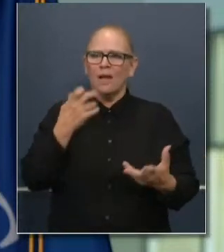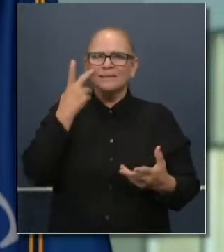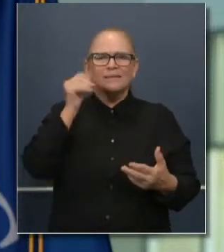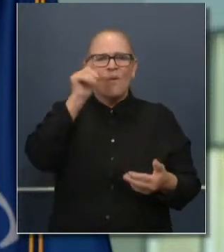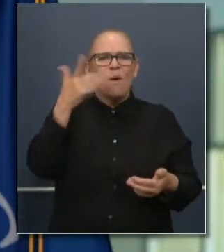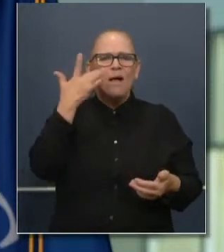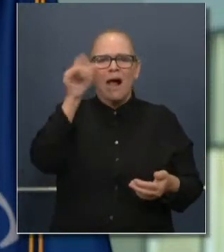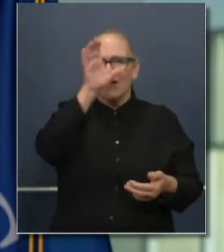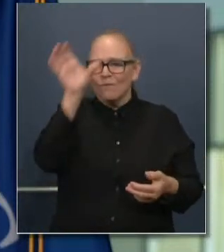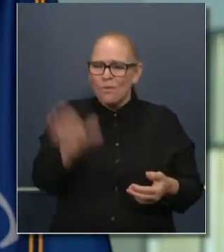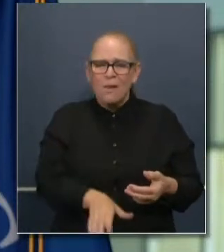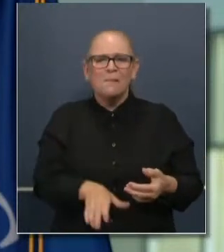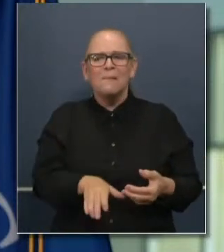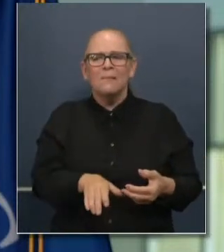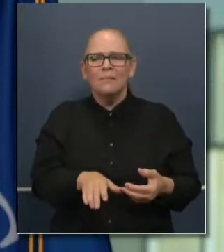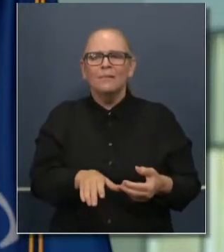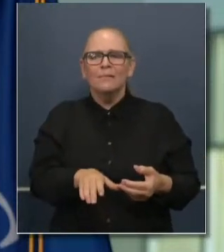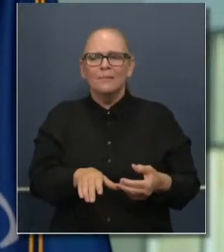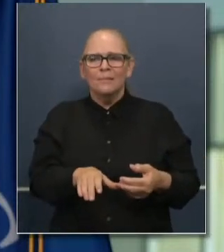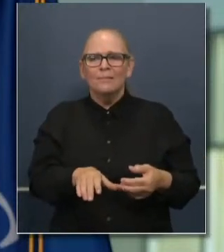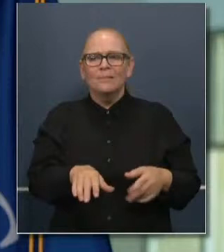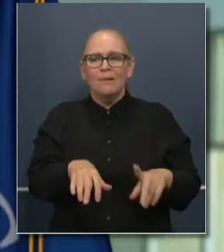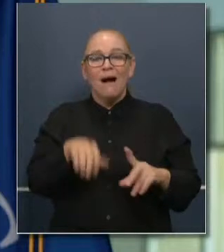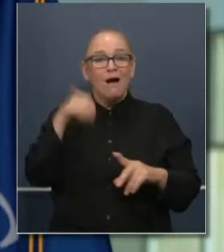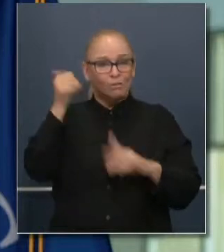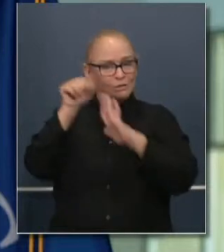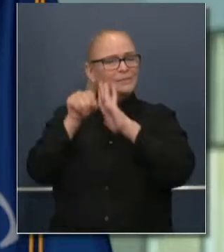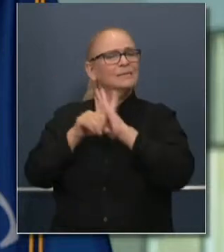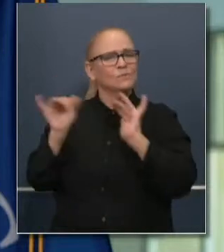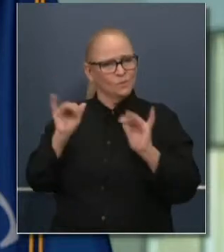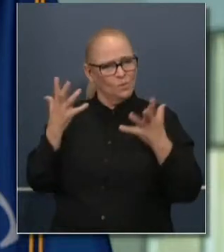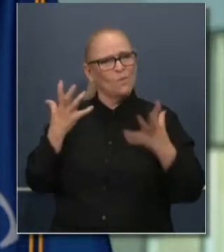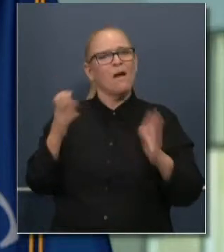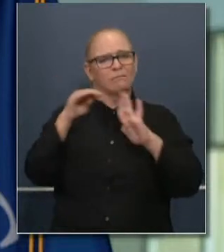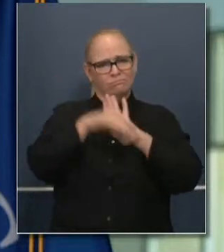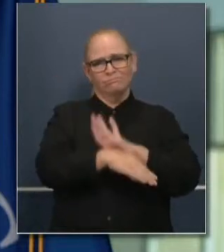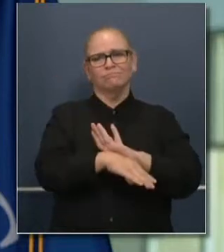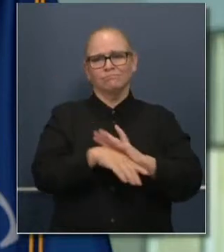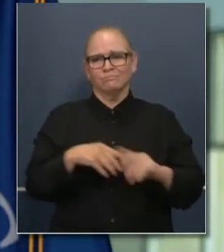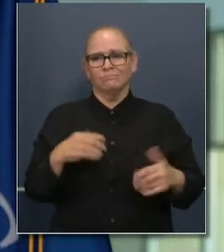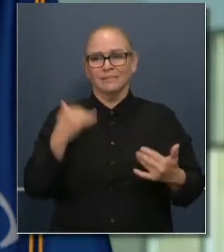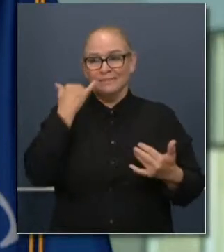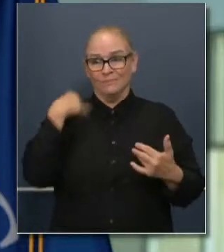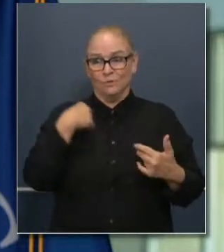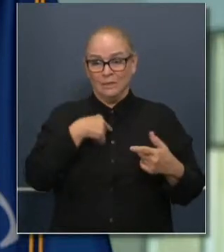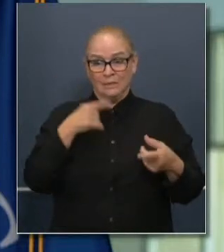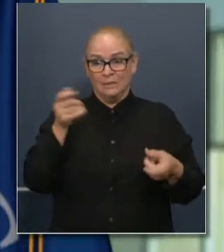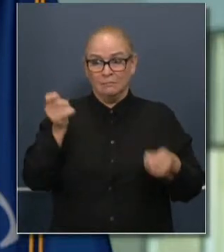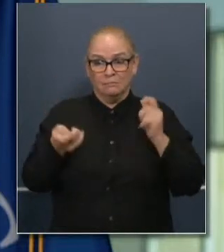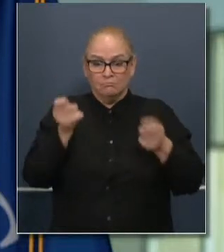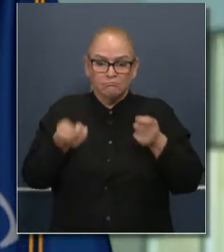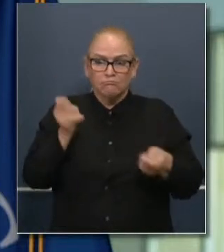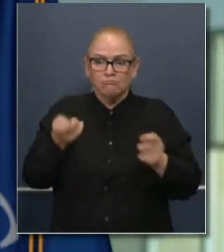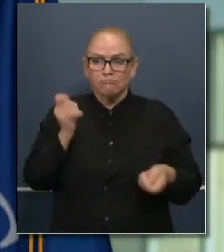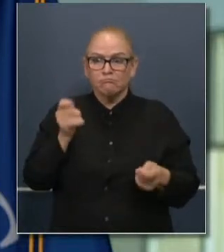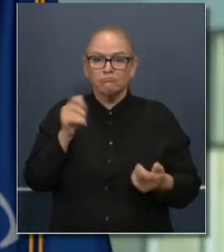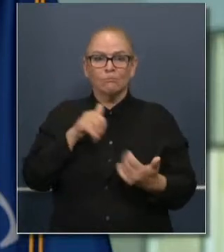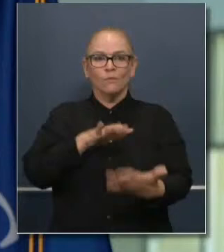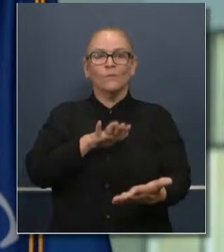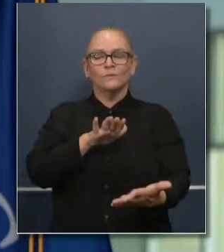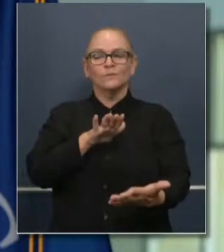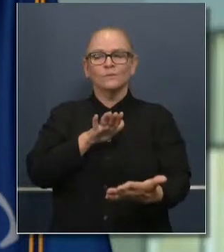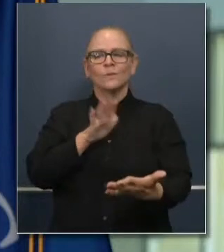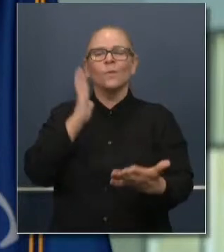critical, of education about any modifications, subsequent modifications to our guidance